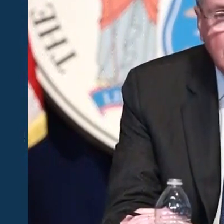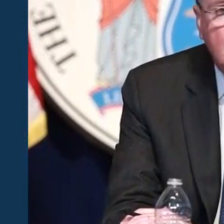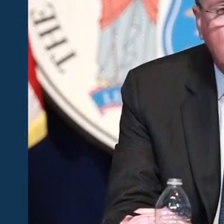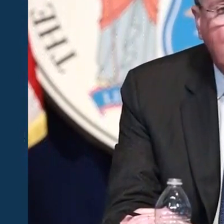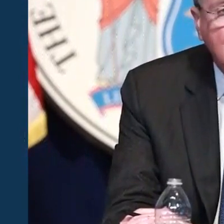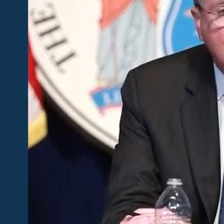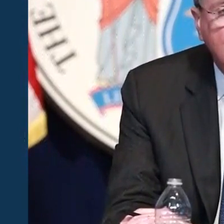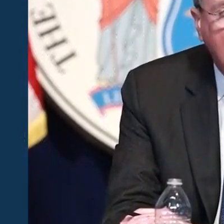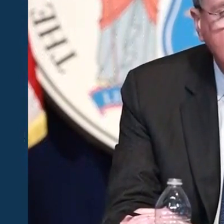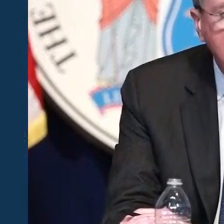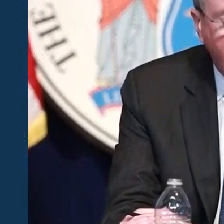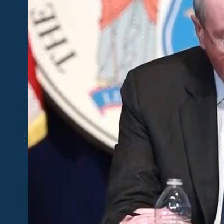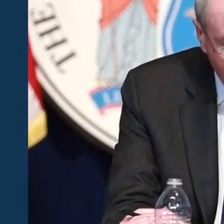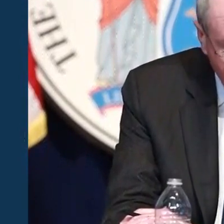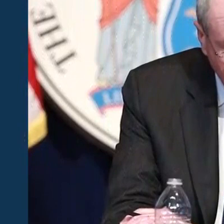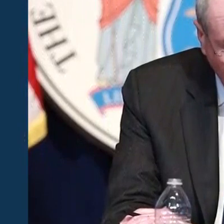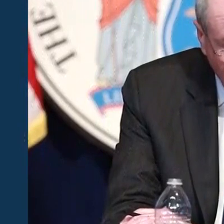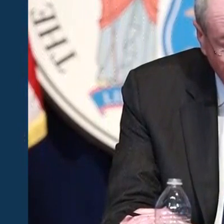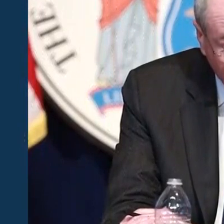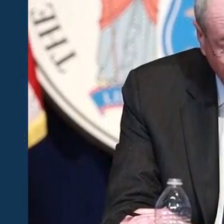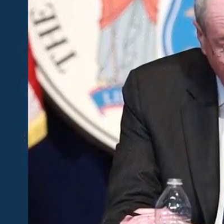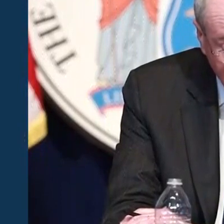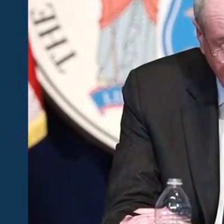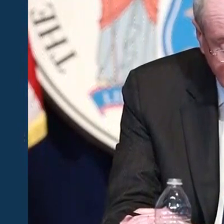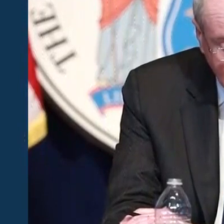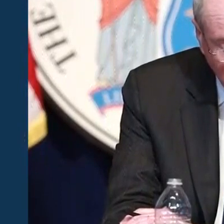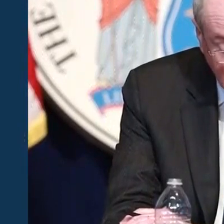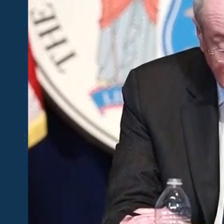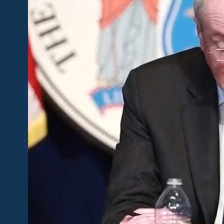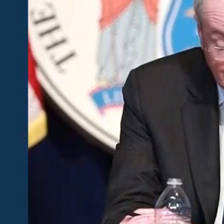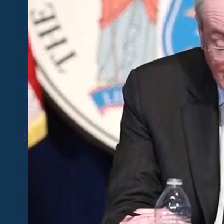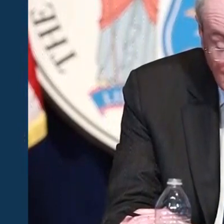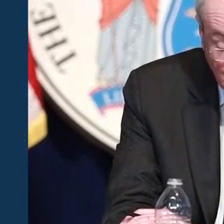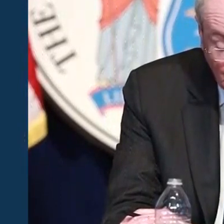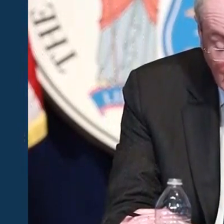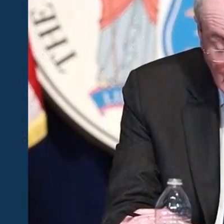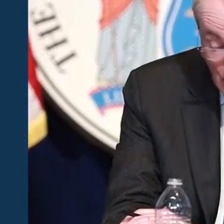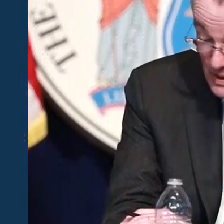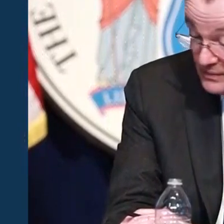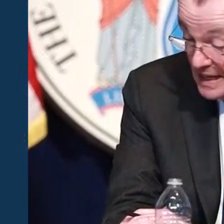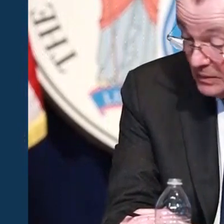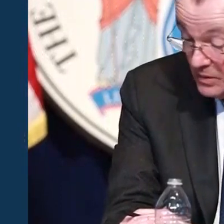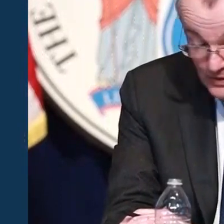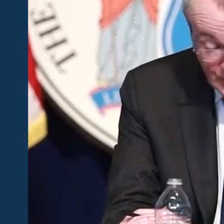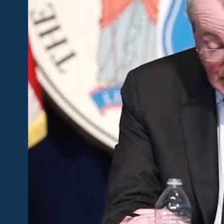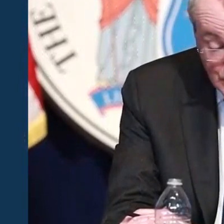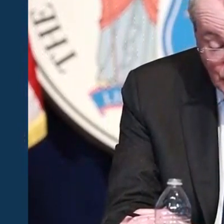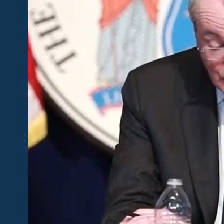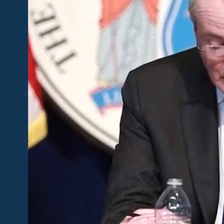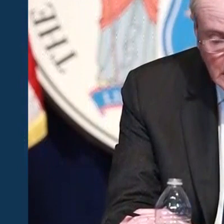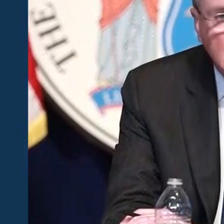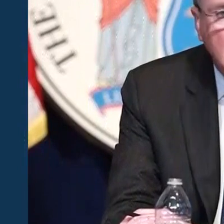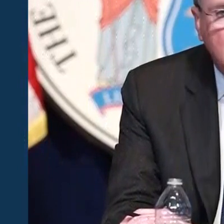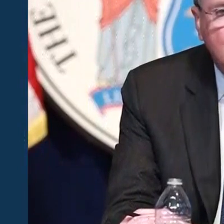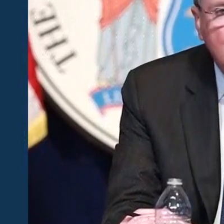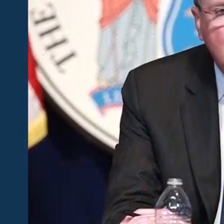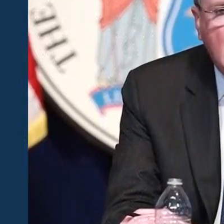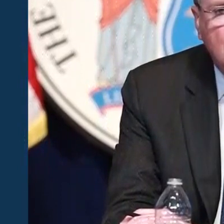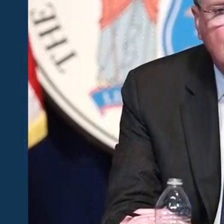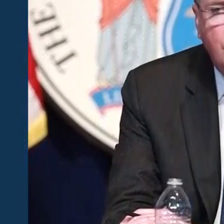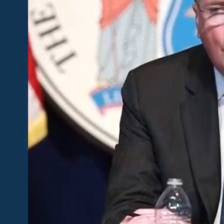lost another precious 94 souls to COVID-19 related complications. We have now lost a total